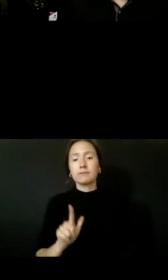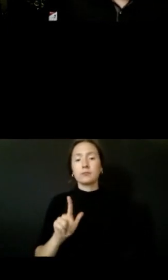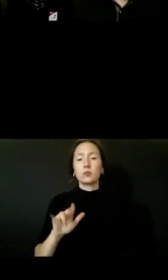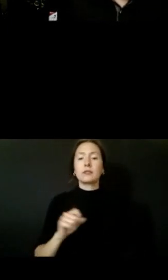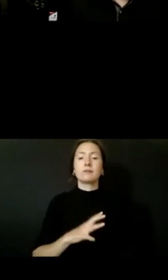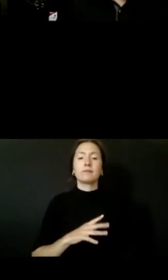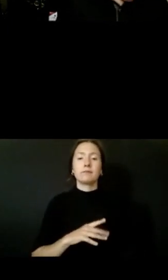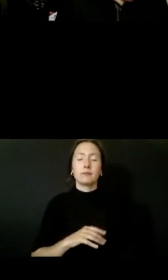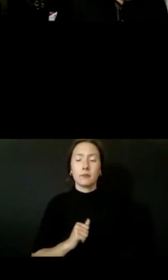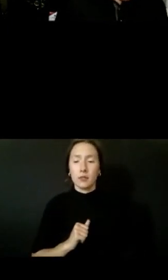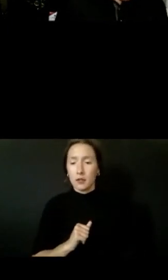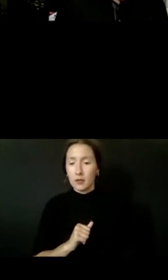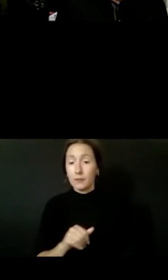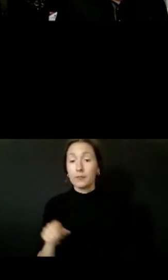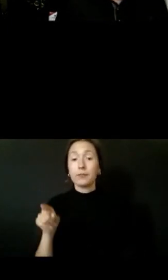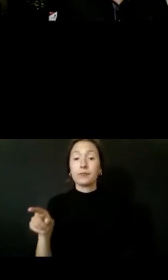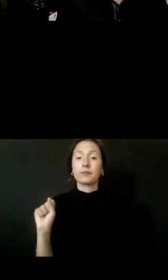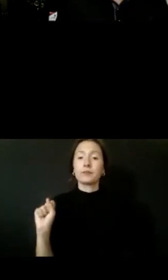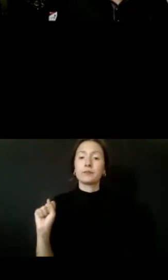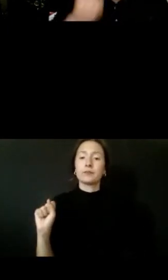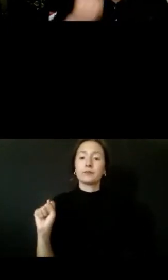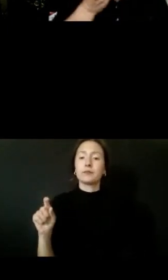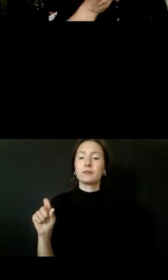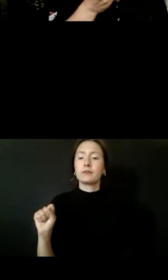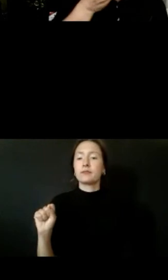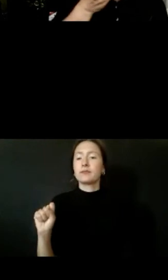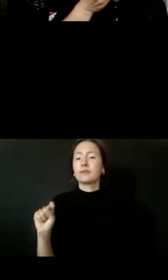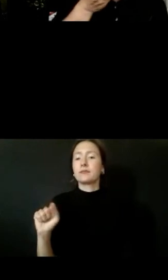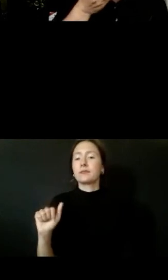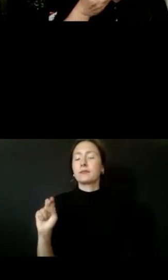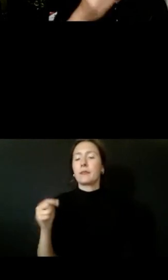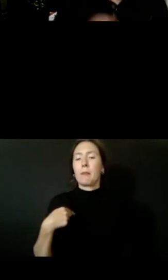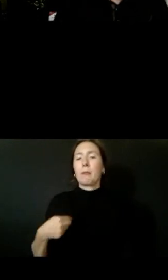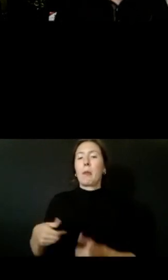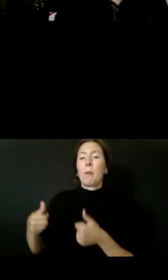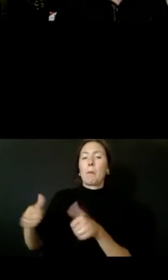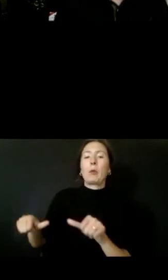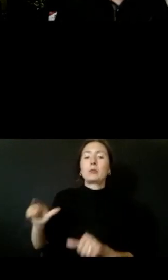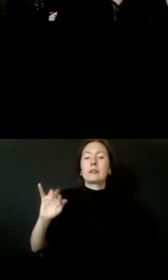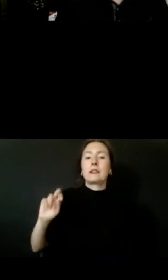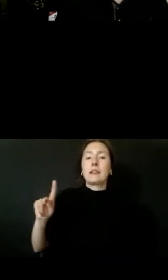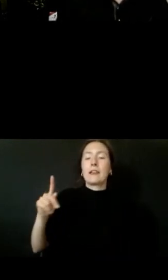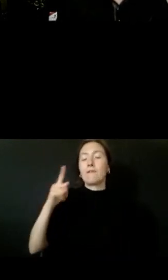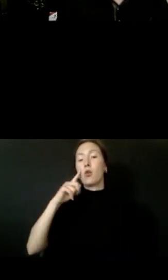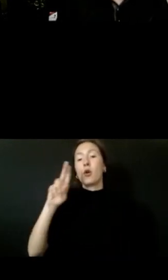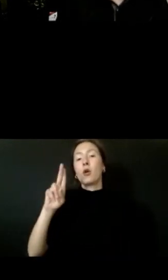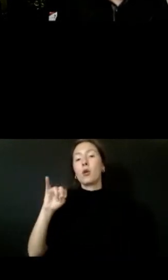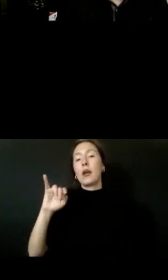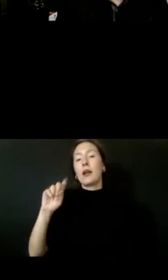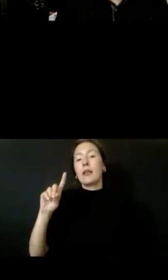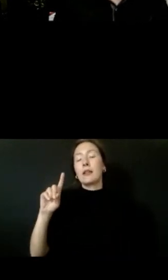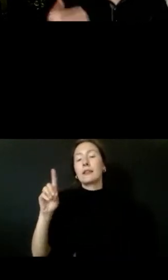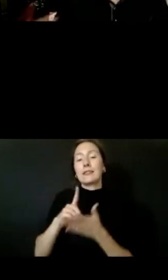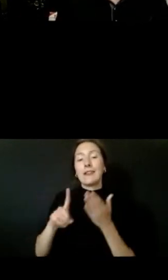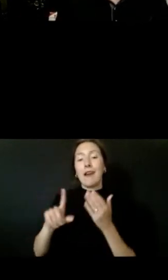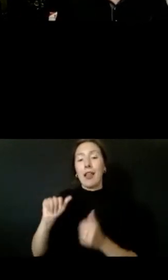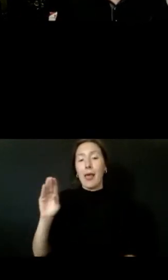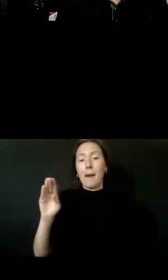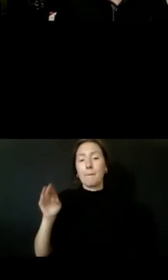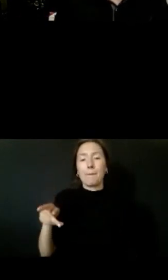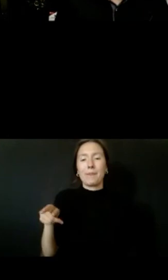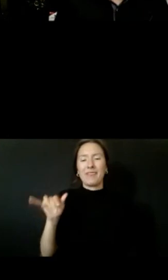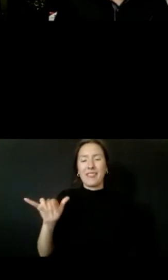and how adult learning can actually adapt this. And it has been successfully used in the past. Nice. I'm gonna go ahead.